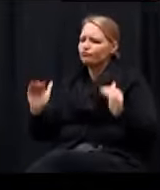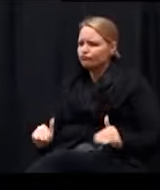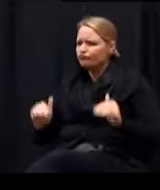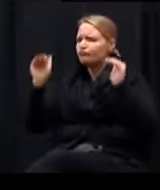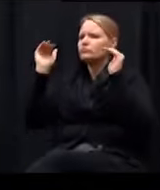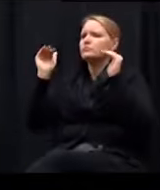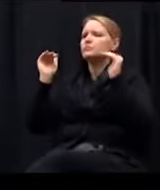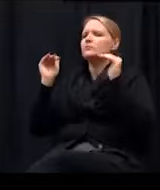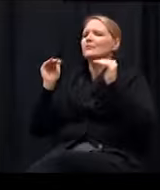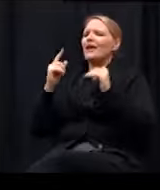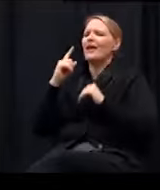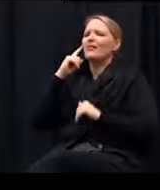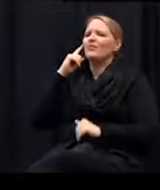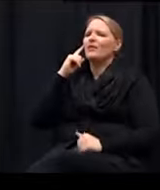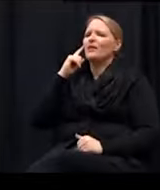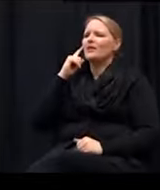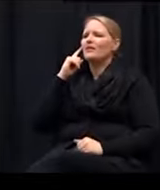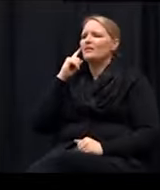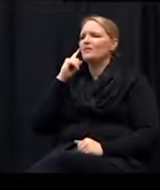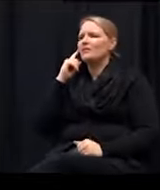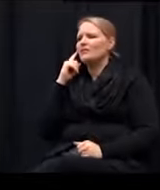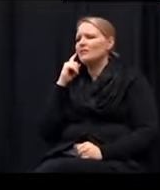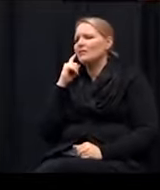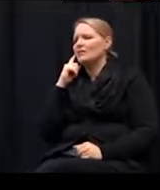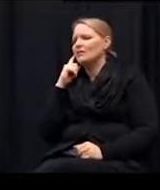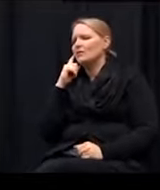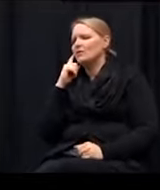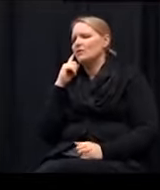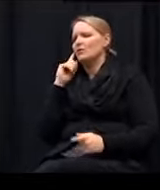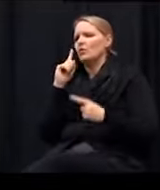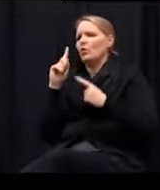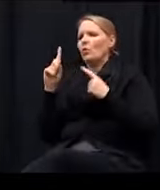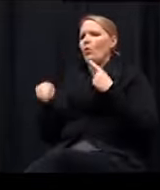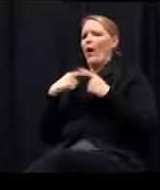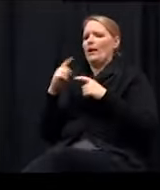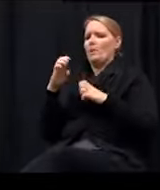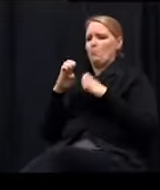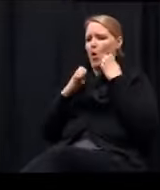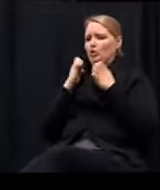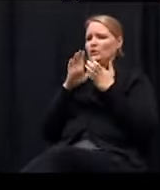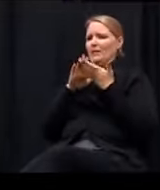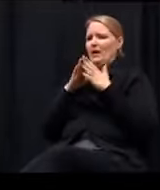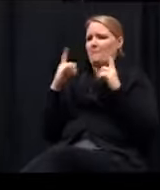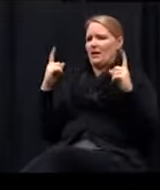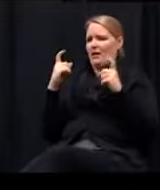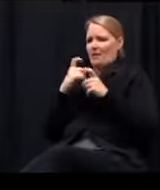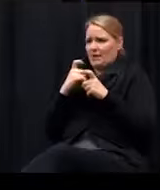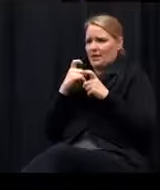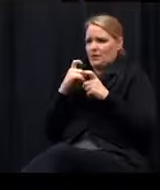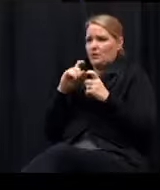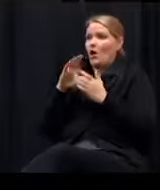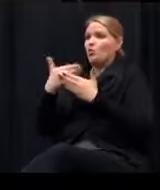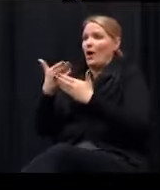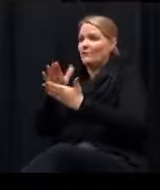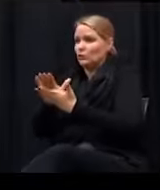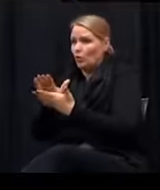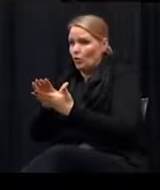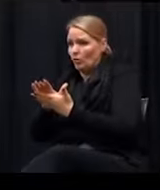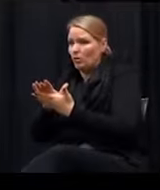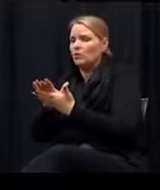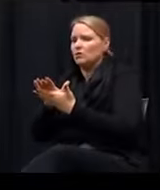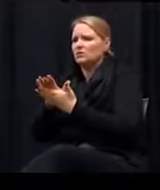and older and older. And I think of like when, you know, the complexity of emotions when they get to school, when they're in school age.